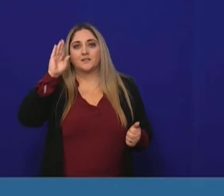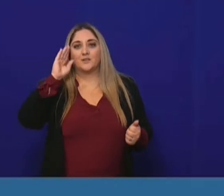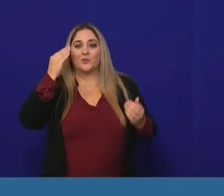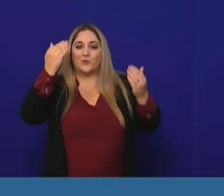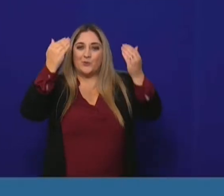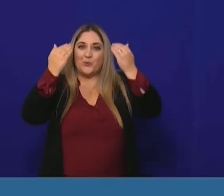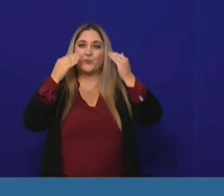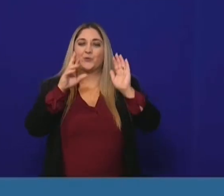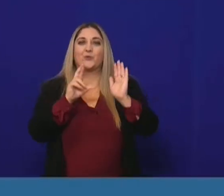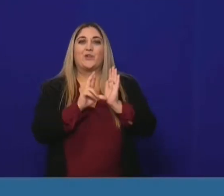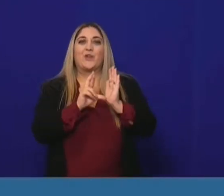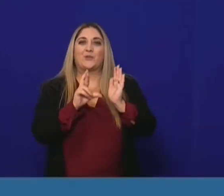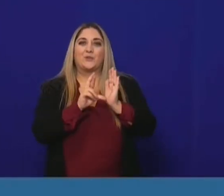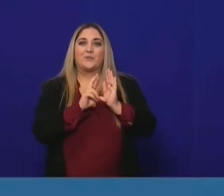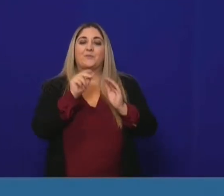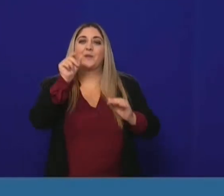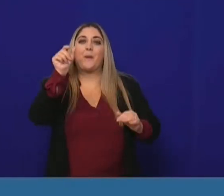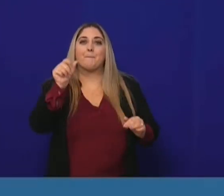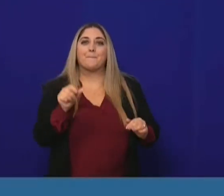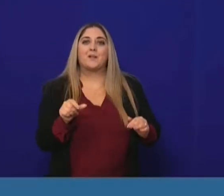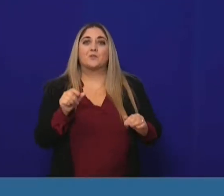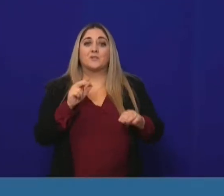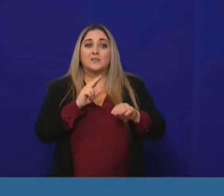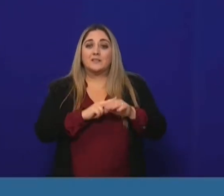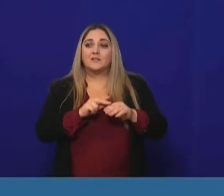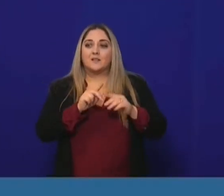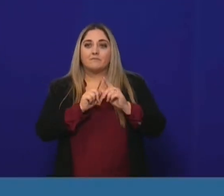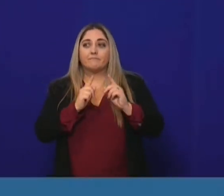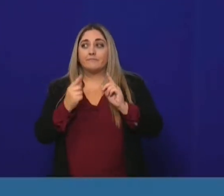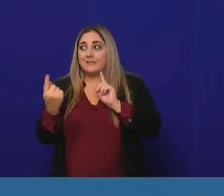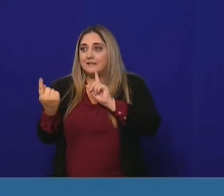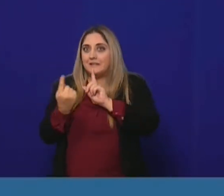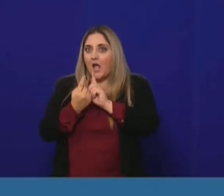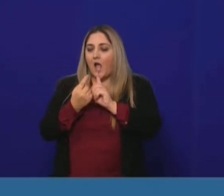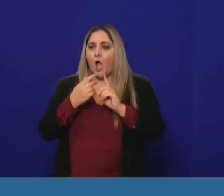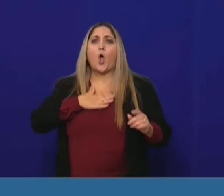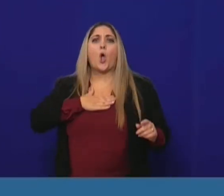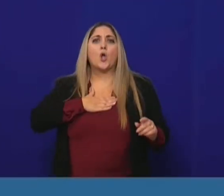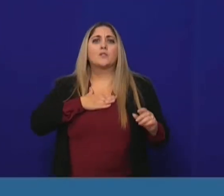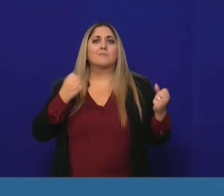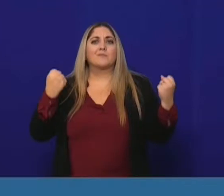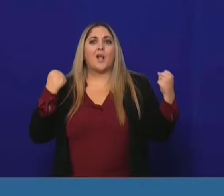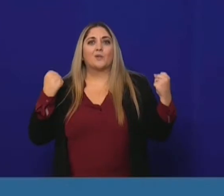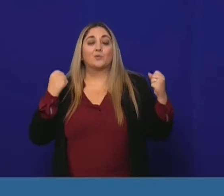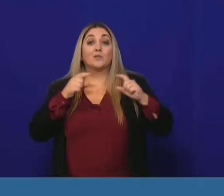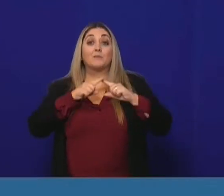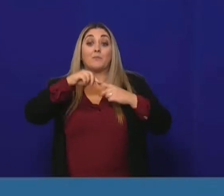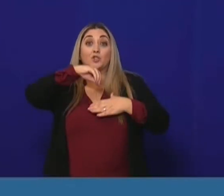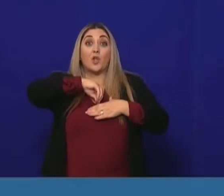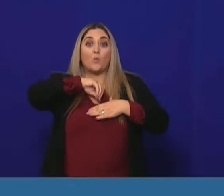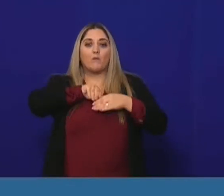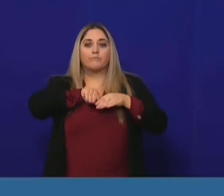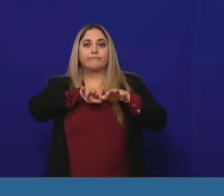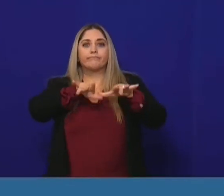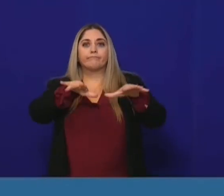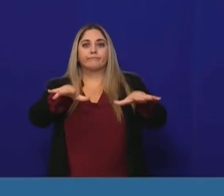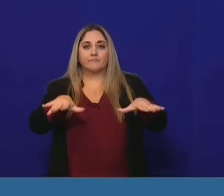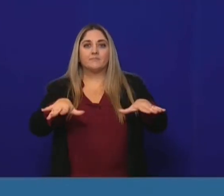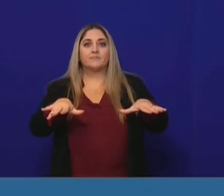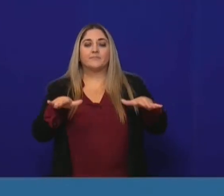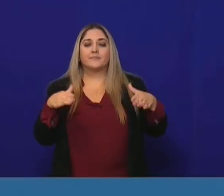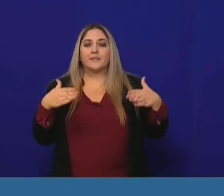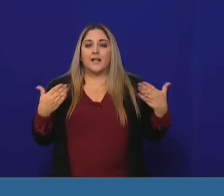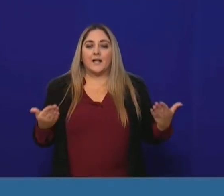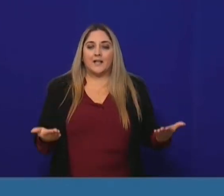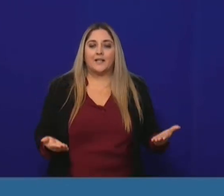għaliex inti persuna jista' jiltaqa' ma' persuna li forsi dan m'għandu l-ebda sintomi imma hu jkun qiegħed jittrażmetti. Għalhekk